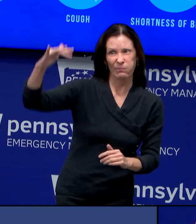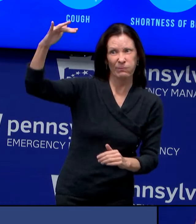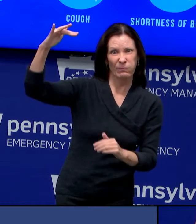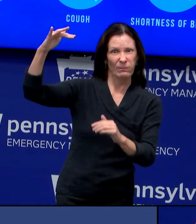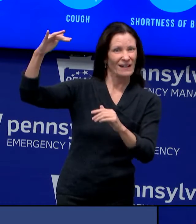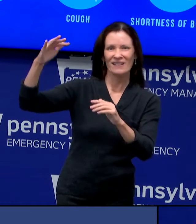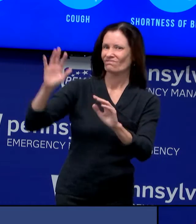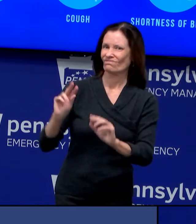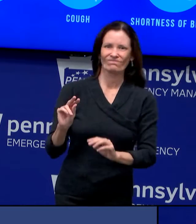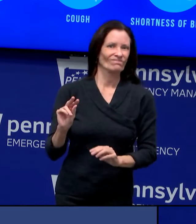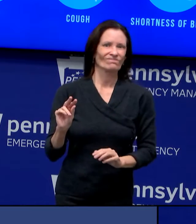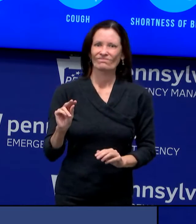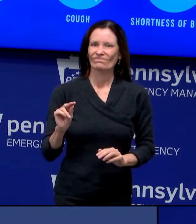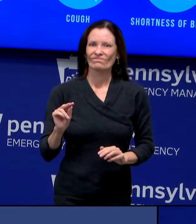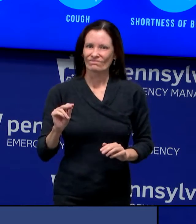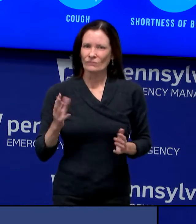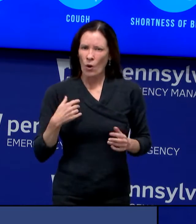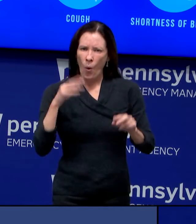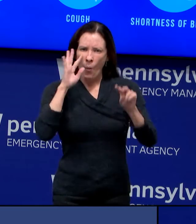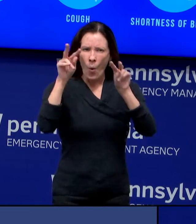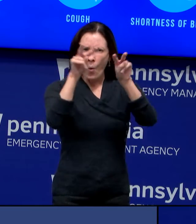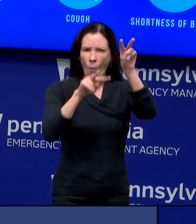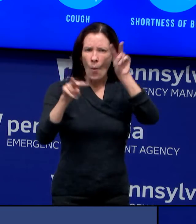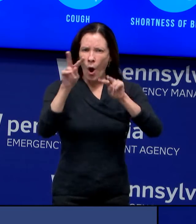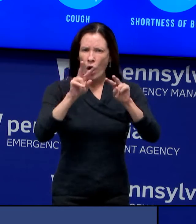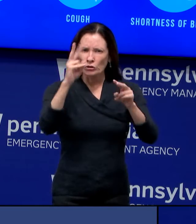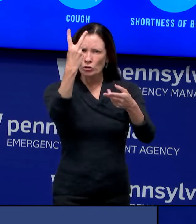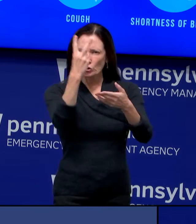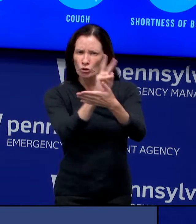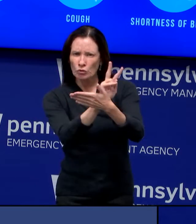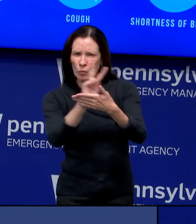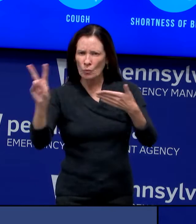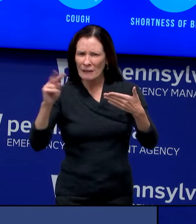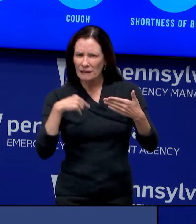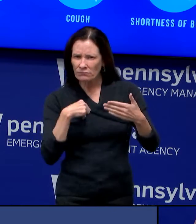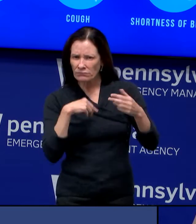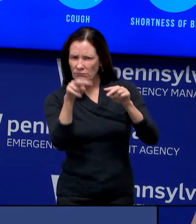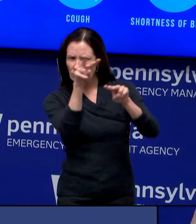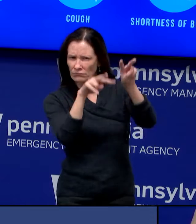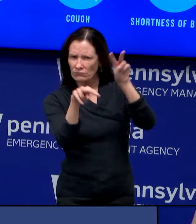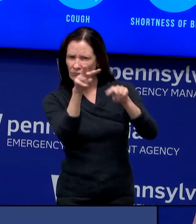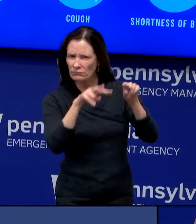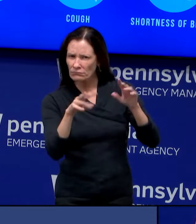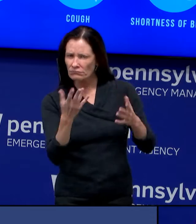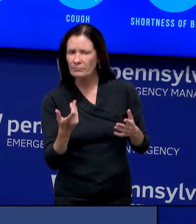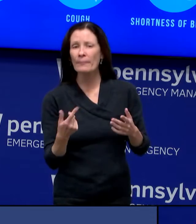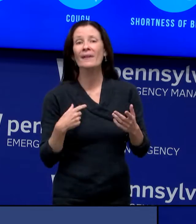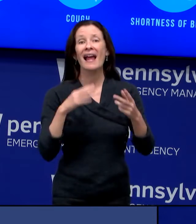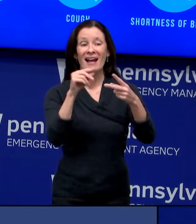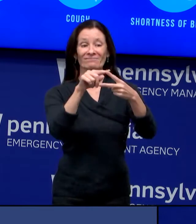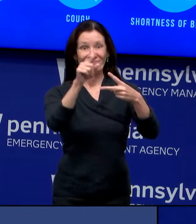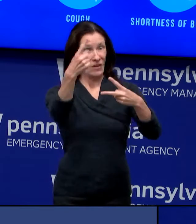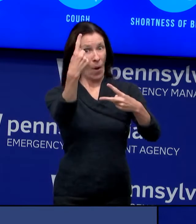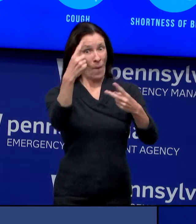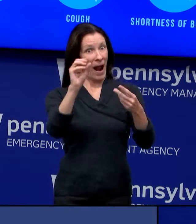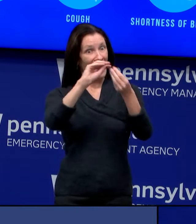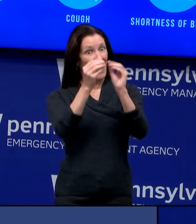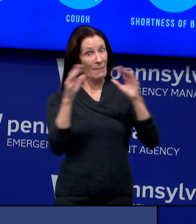others, such as the availability of testing, the available hospital beds,